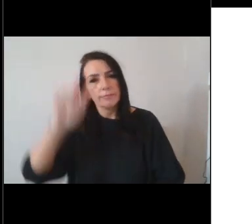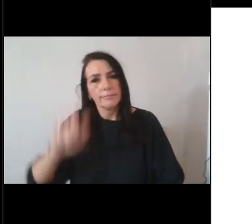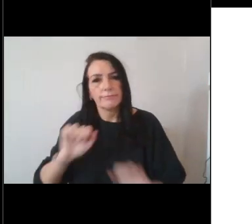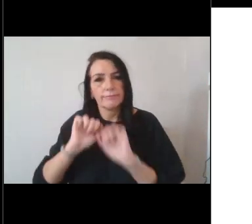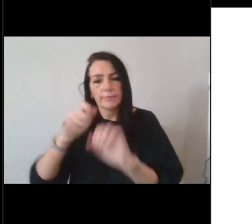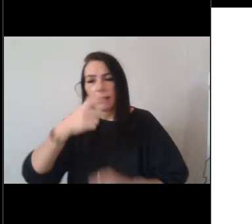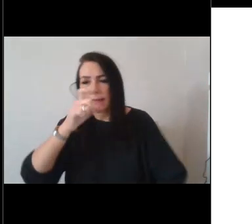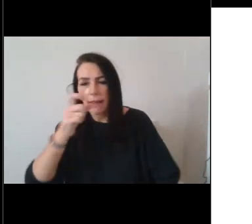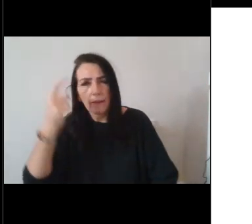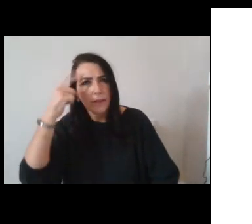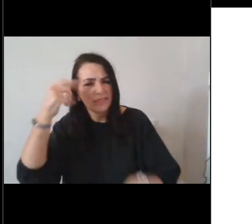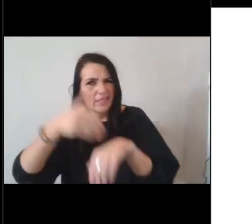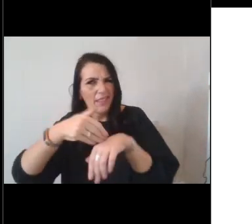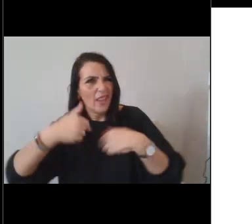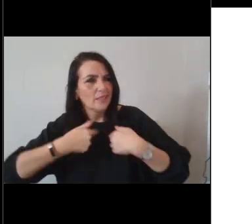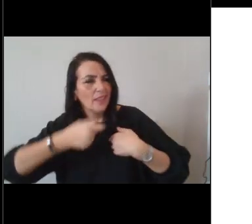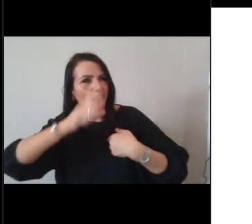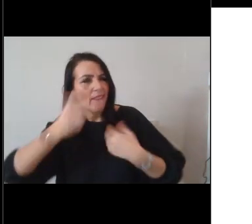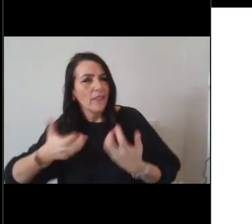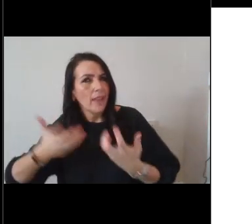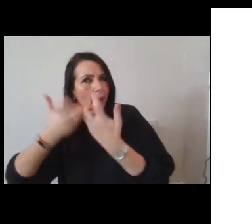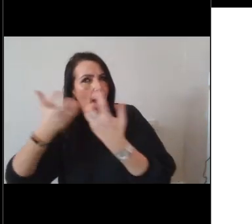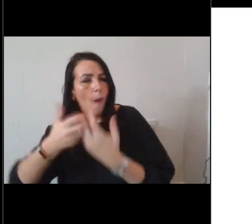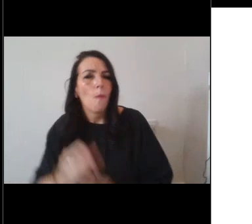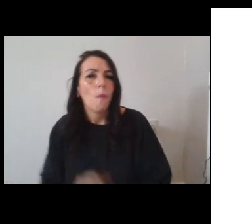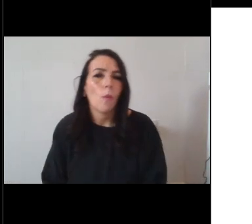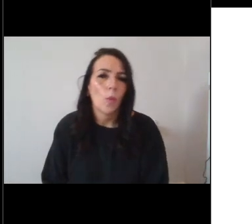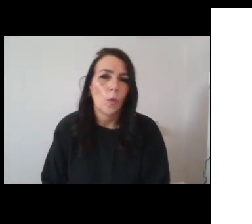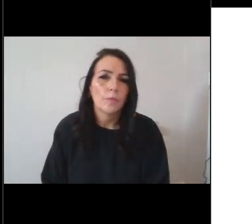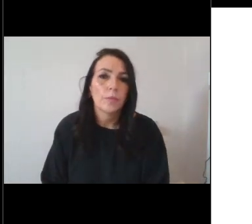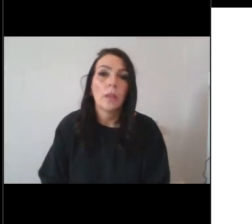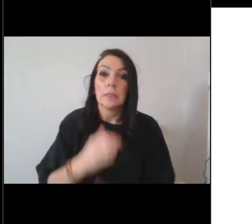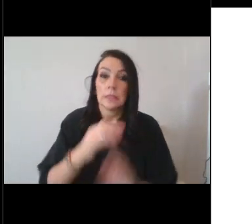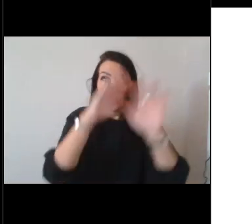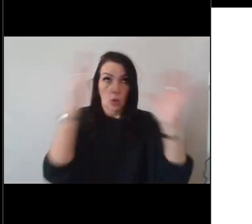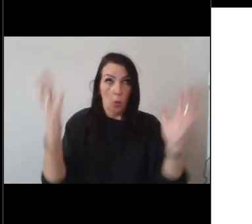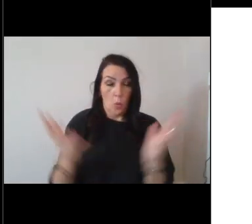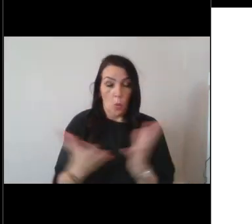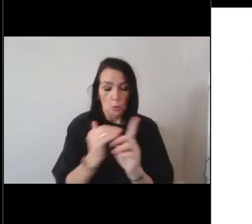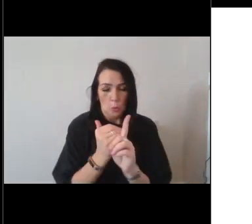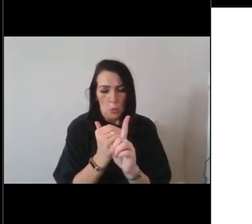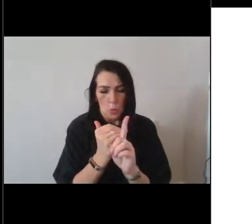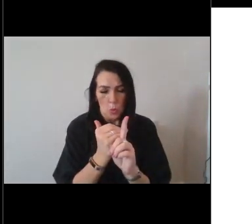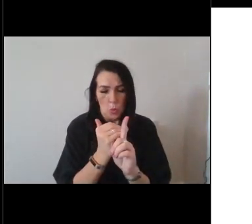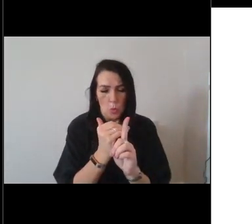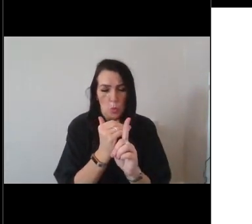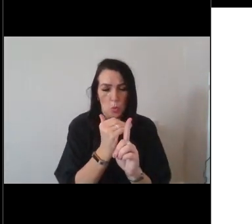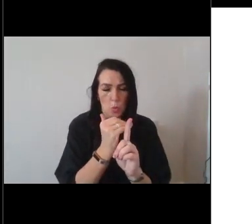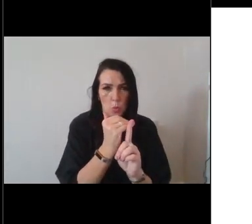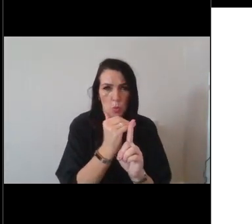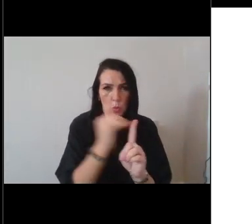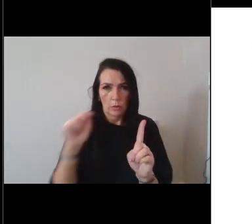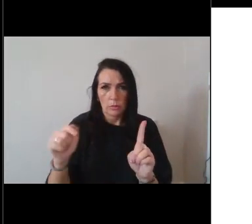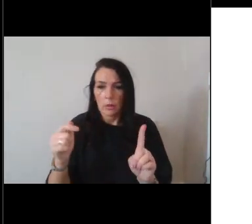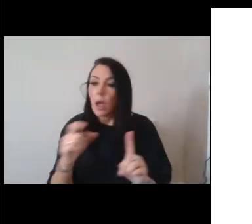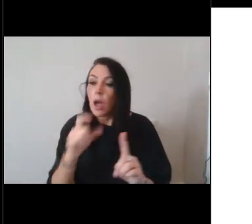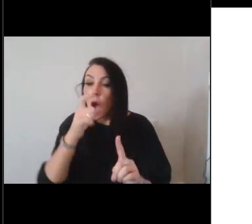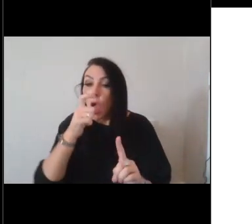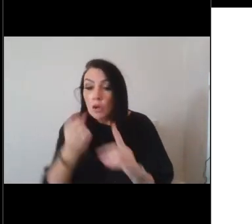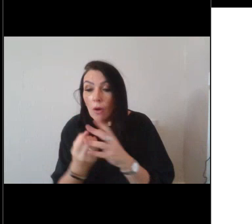business? Researchers have found that the Earth's rising temperatures could reduce the areas suitable for growing coffee by